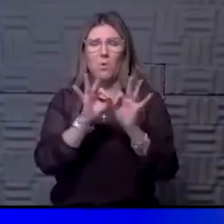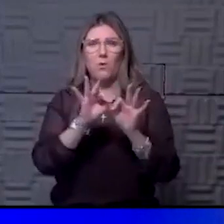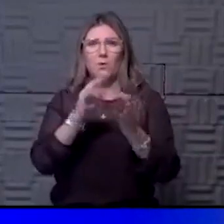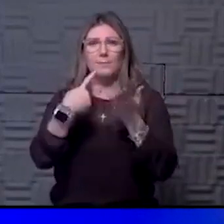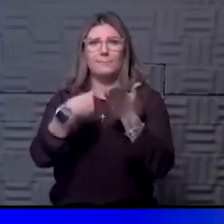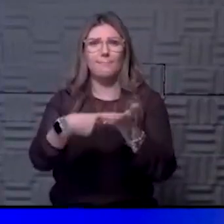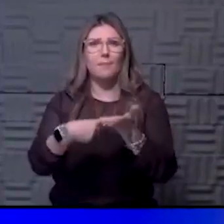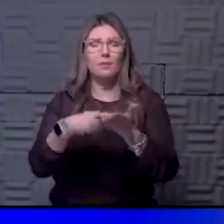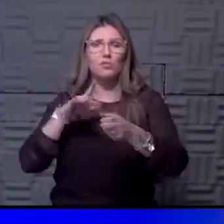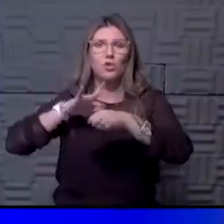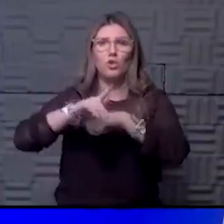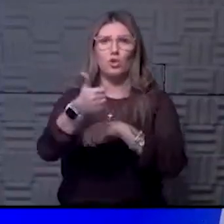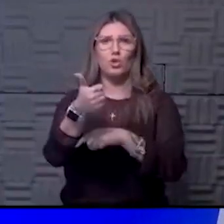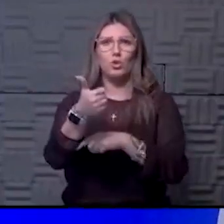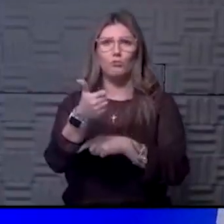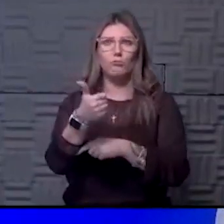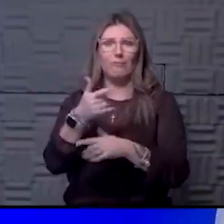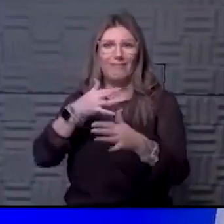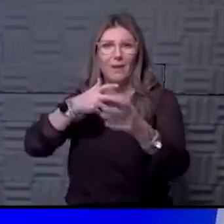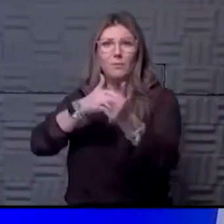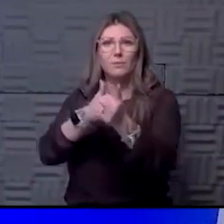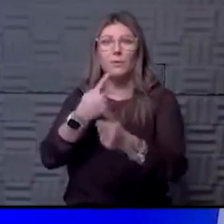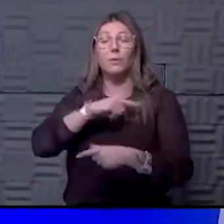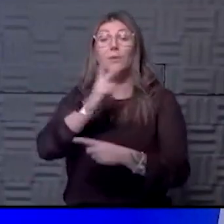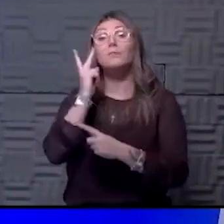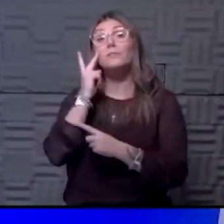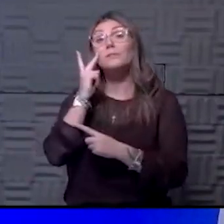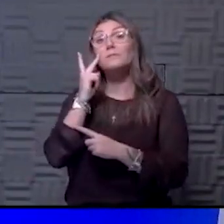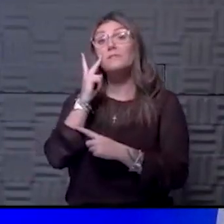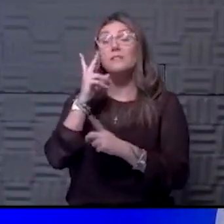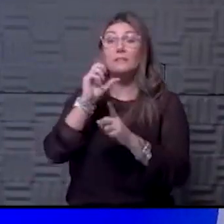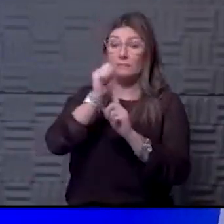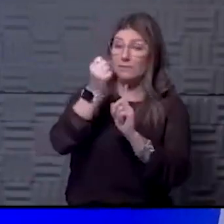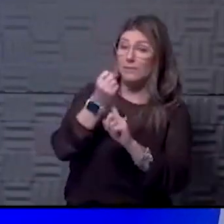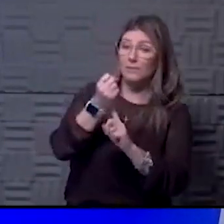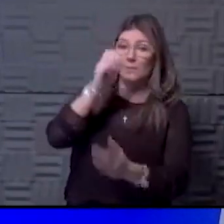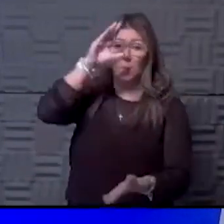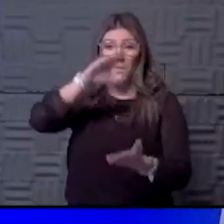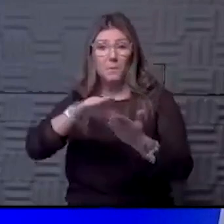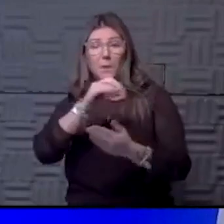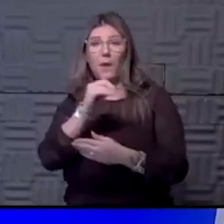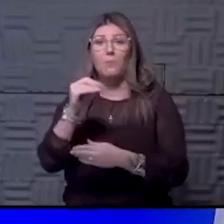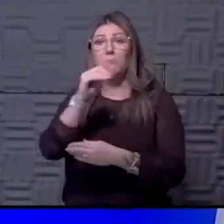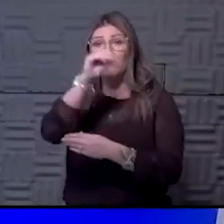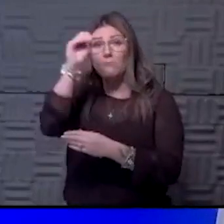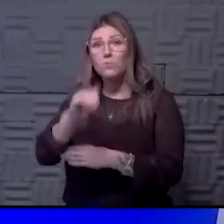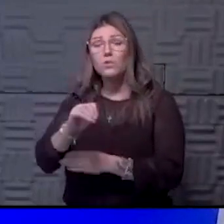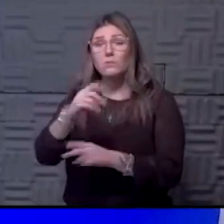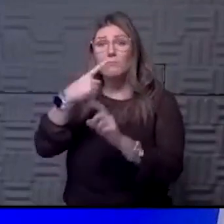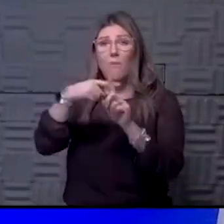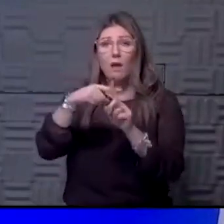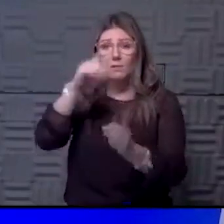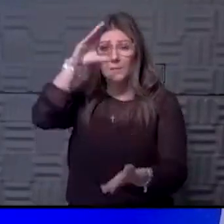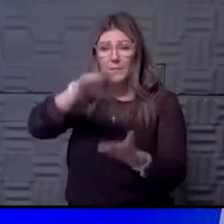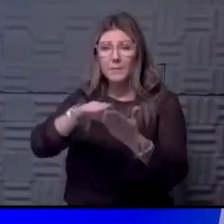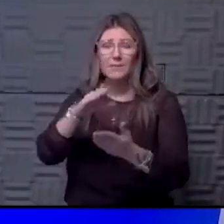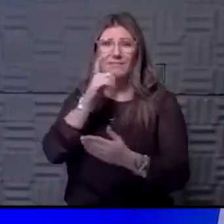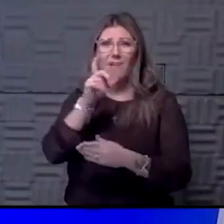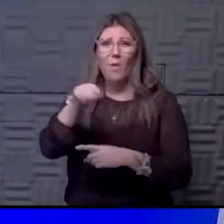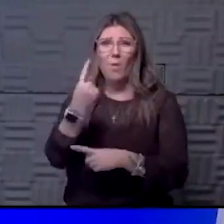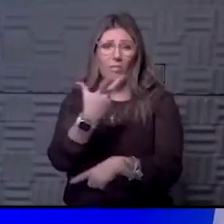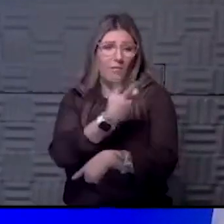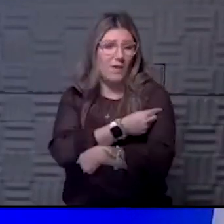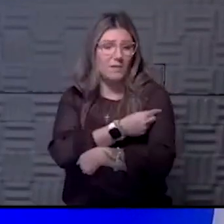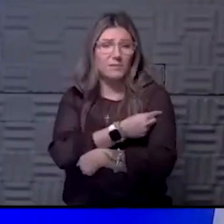the update, we have seen cases go down and percent positives go down. That's because it's not because of